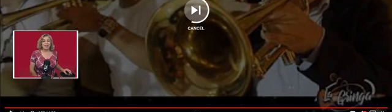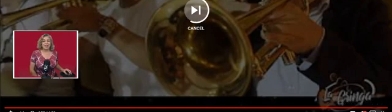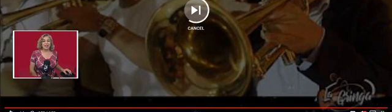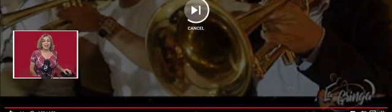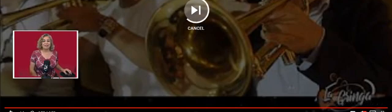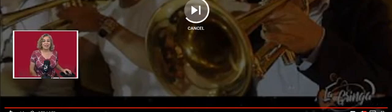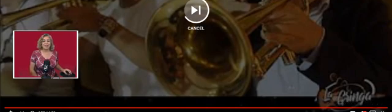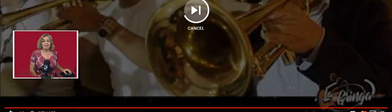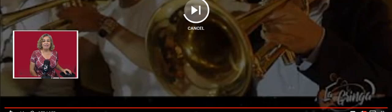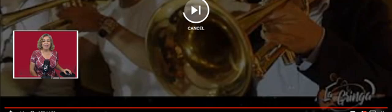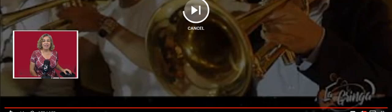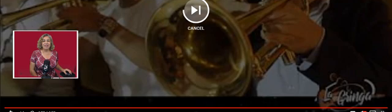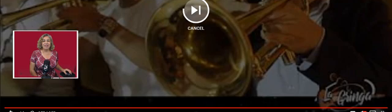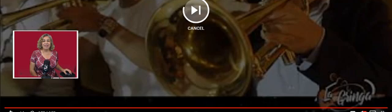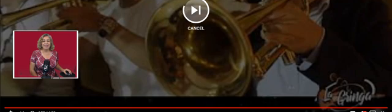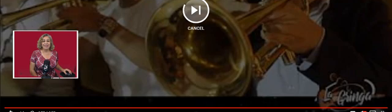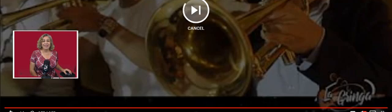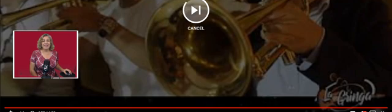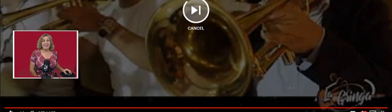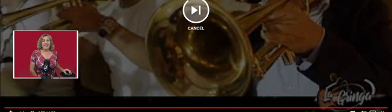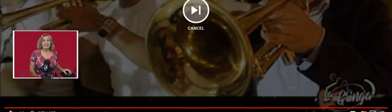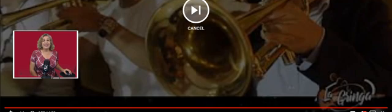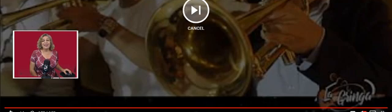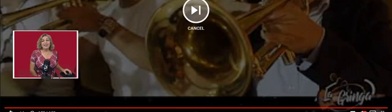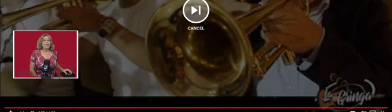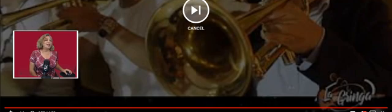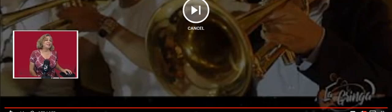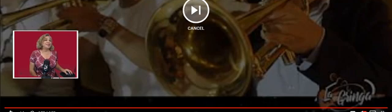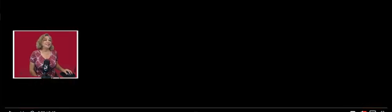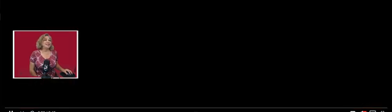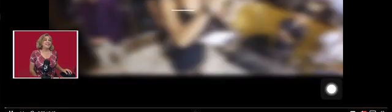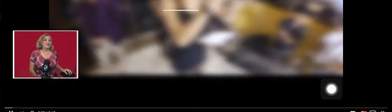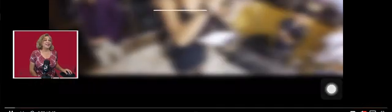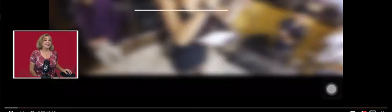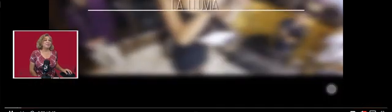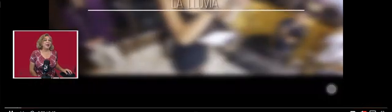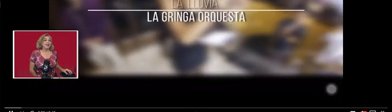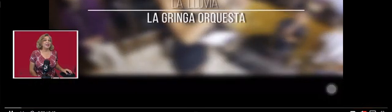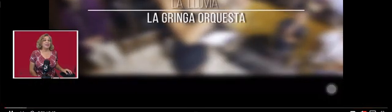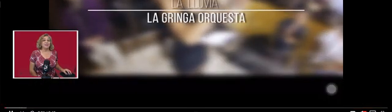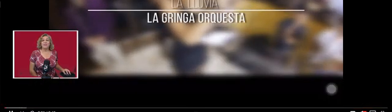very conscious of the judgment for this person